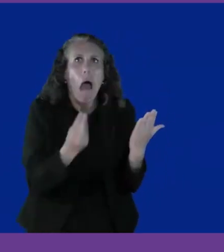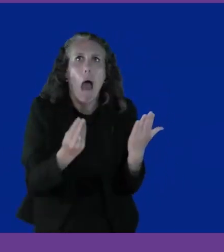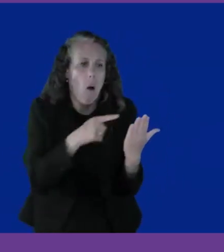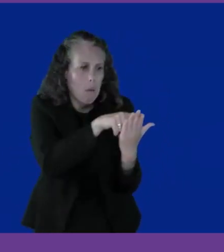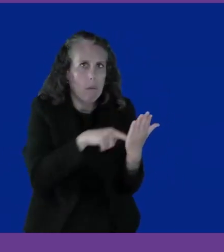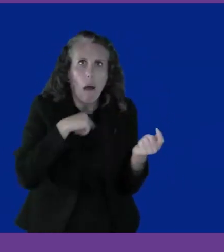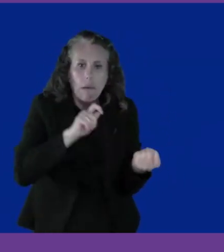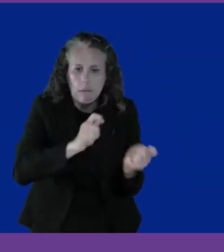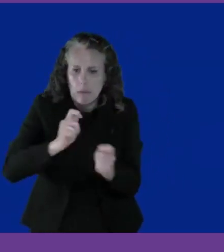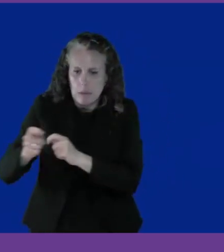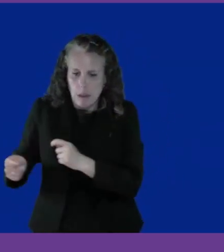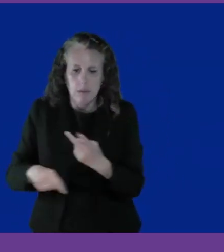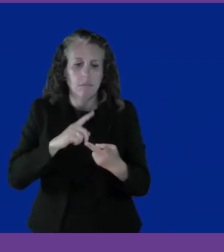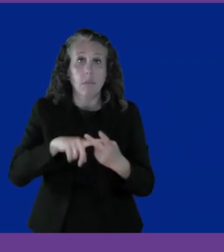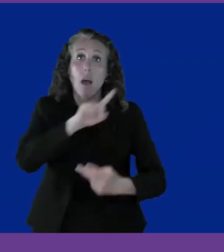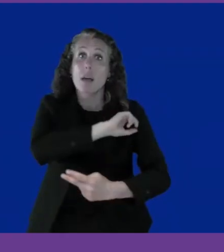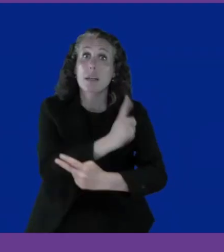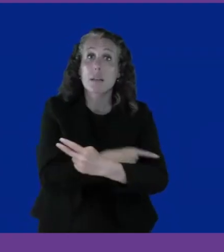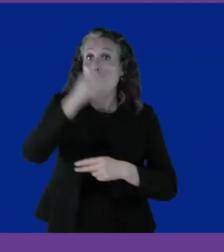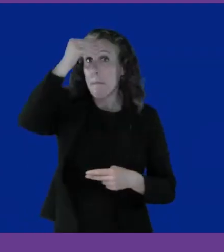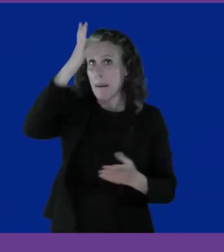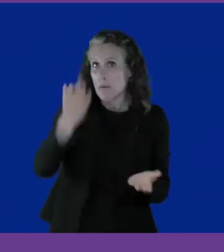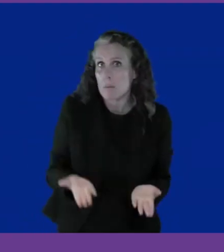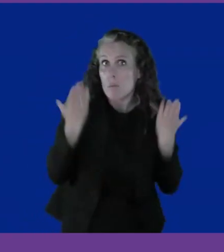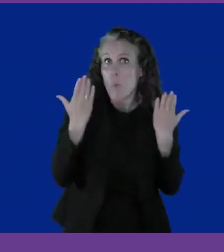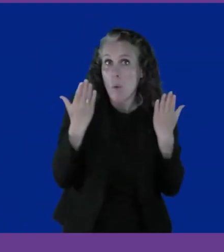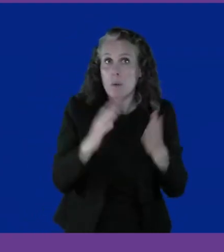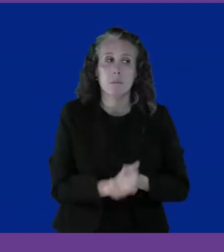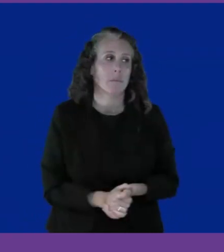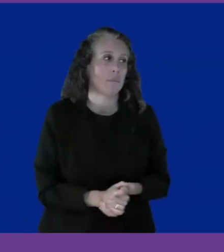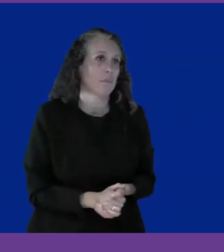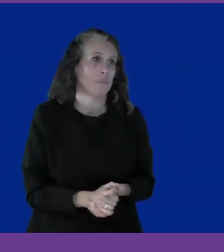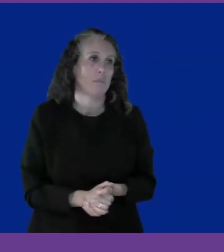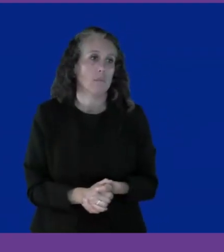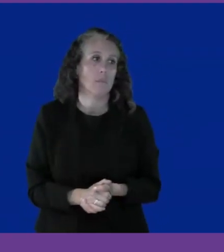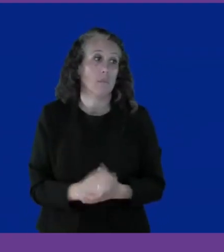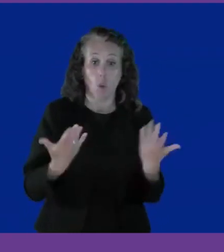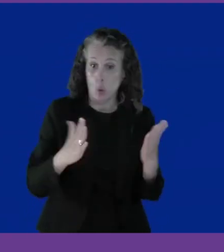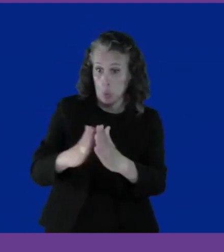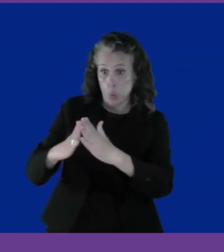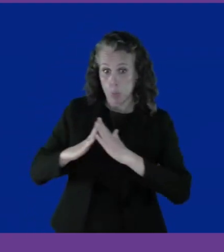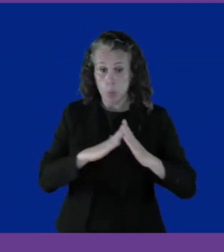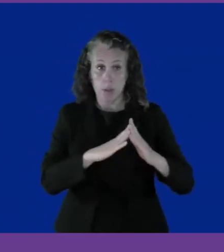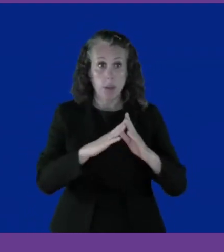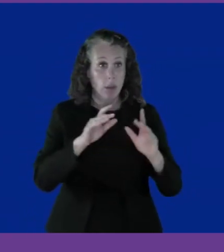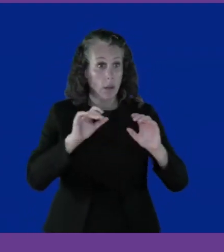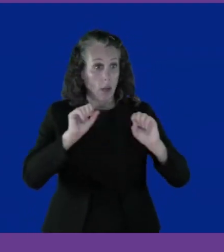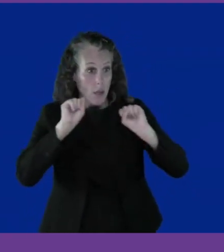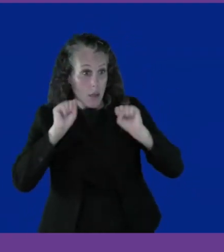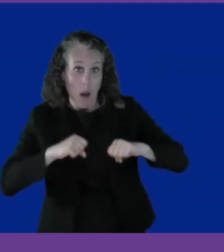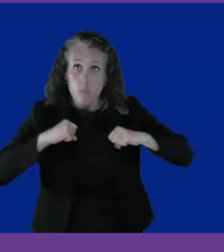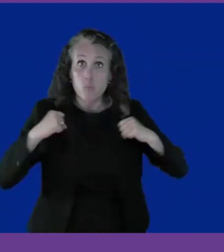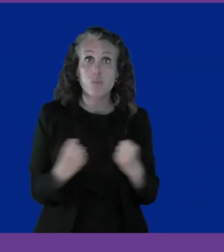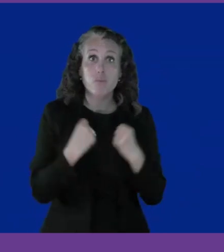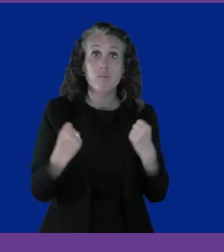creating capacity, building a community of practice. And to that end,